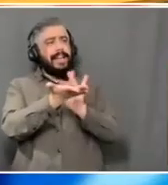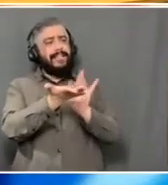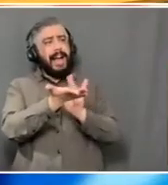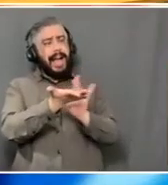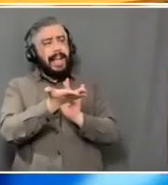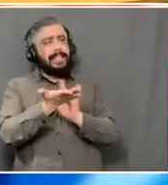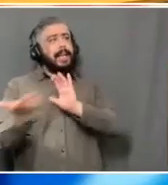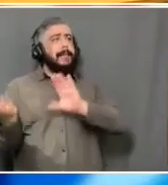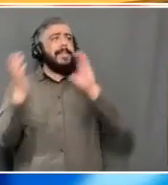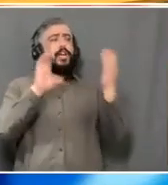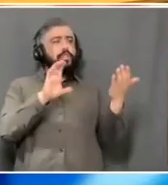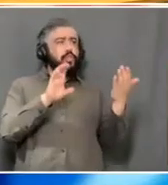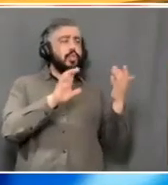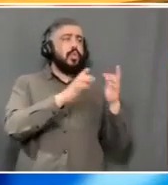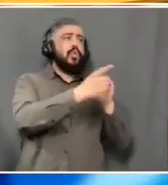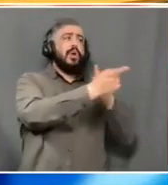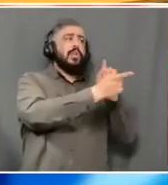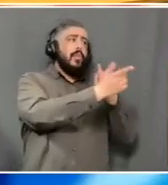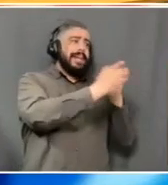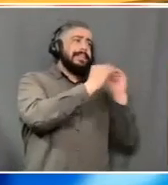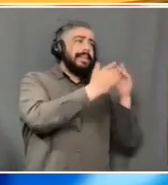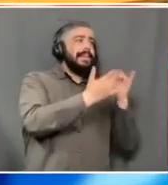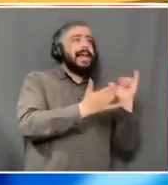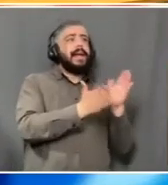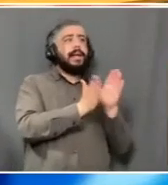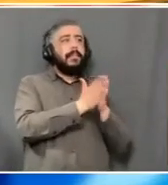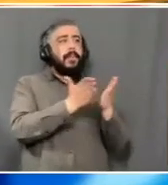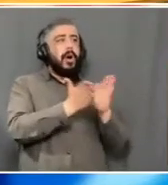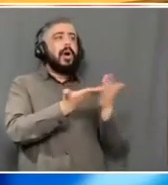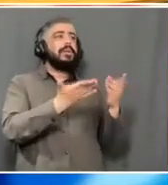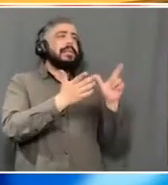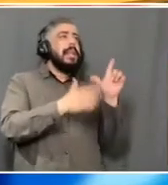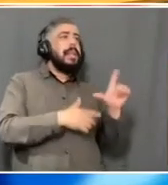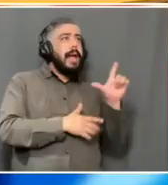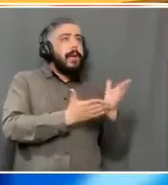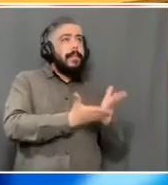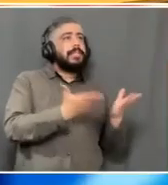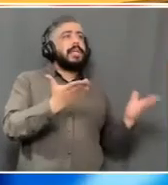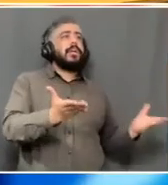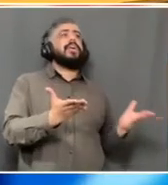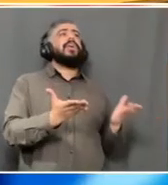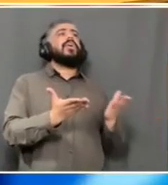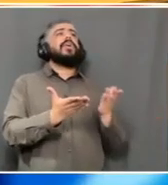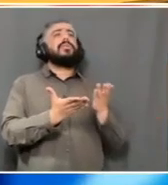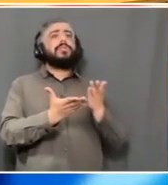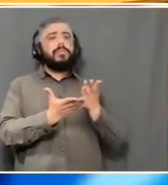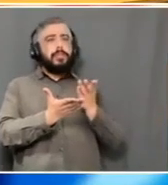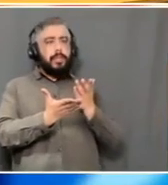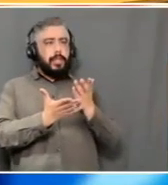investments, such as textbooks or library materials? Sorry.